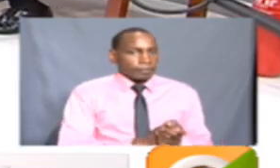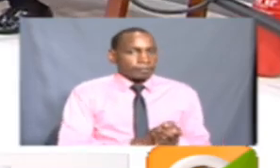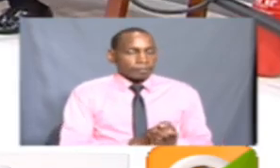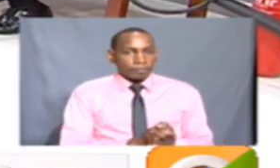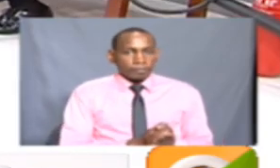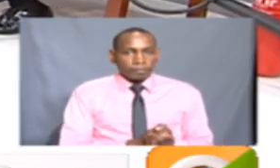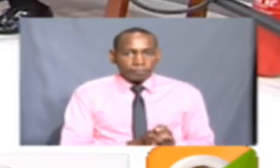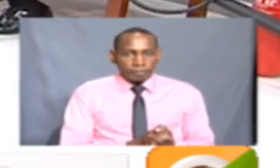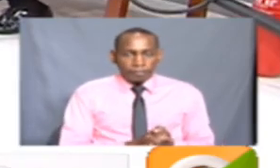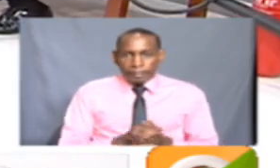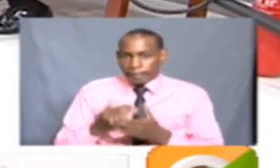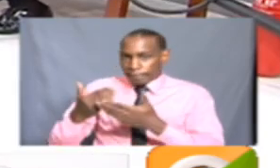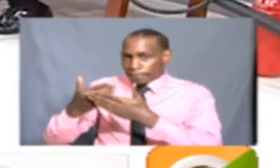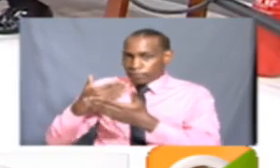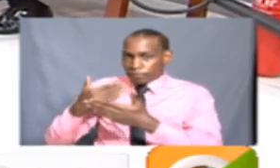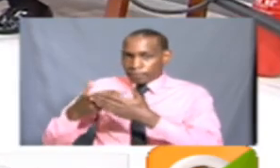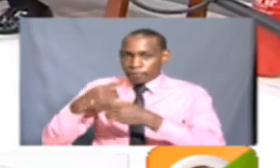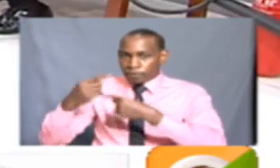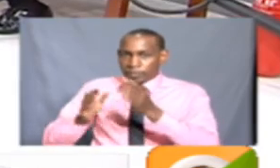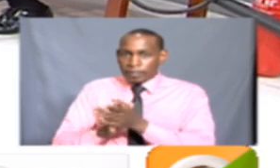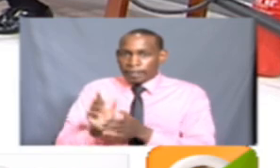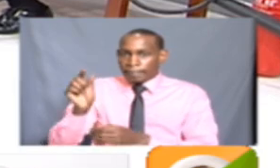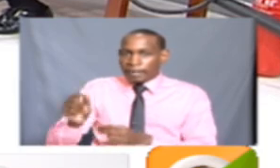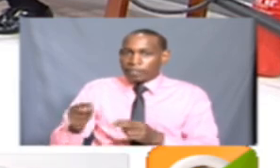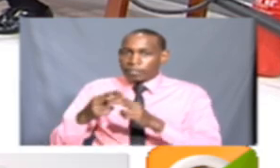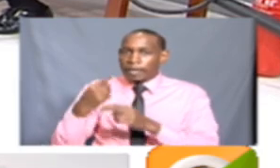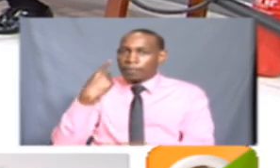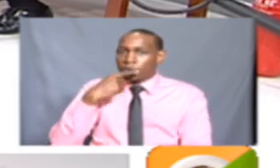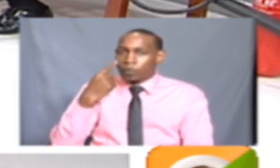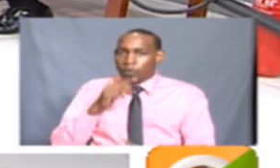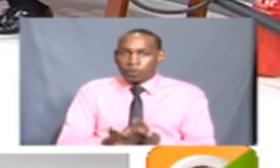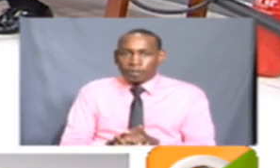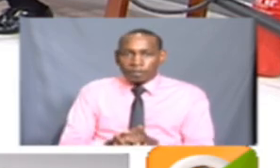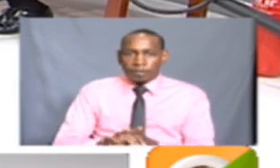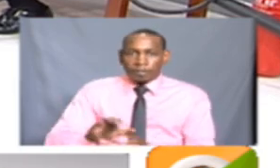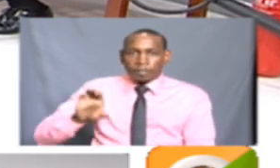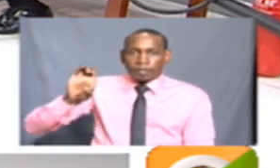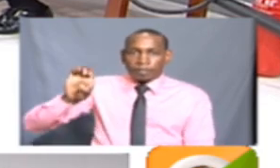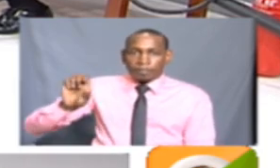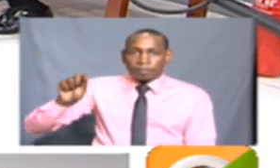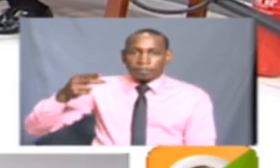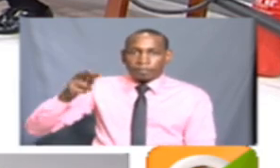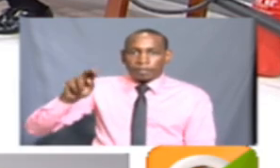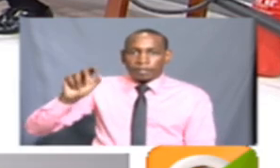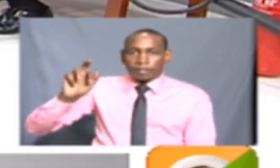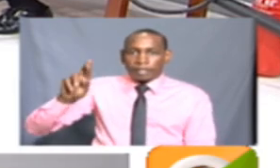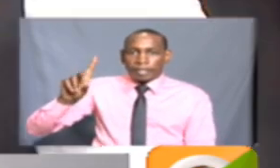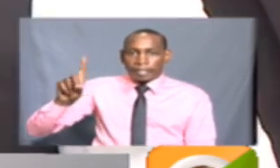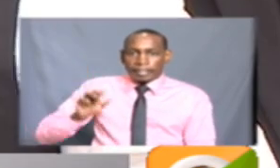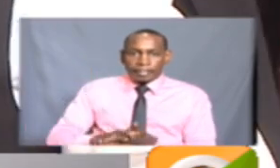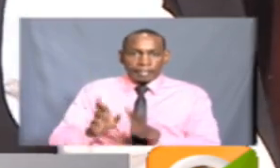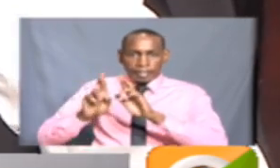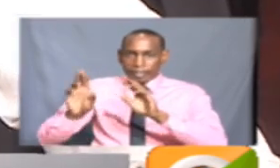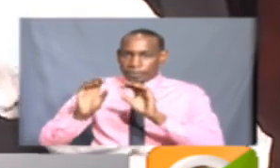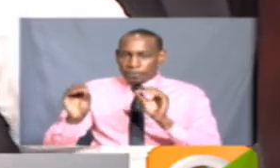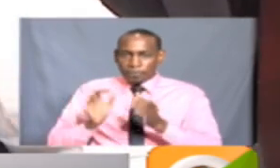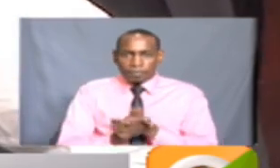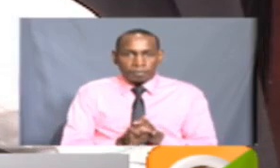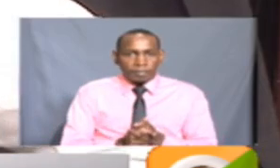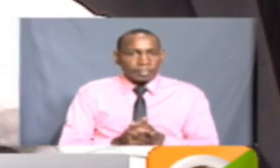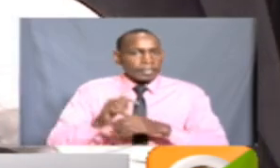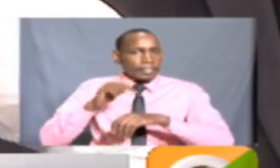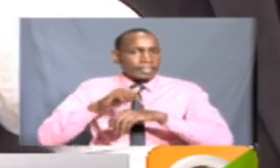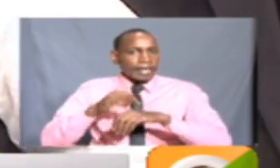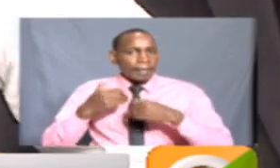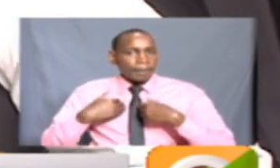lose You say that, yes. What was that guy's name? Ethelred the what? Ethelred the Unready. The Unready. When do you guys have time to